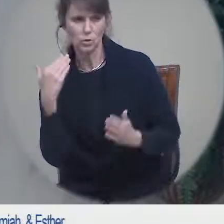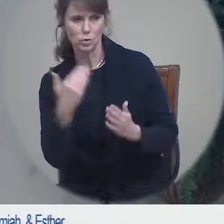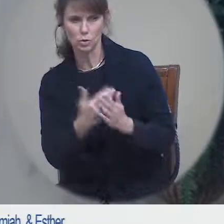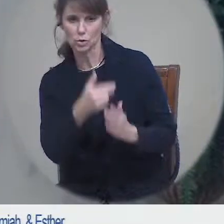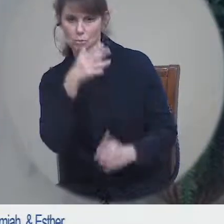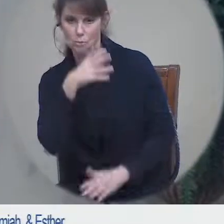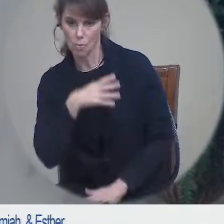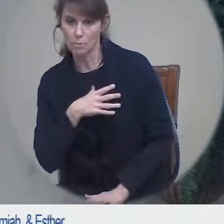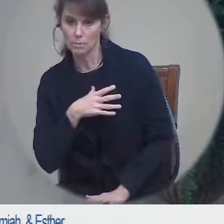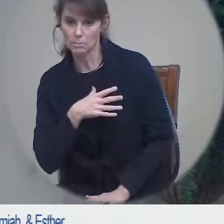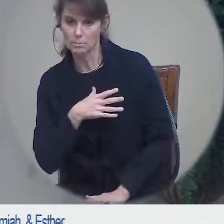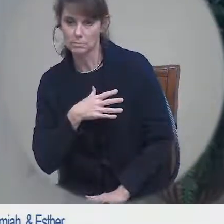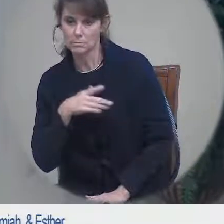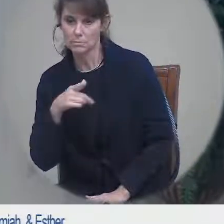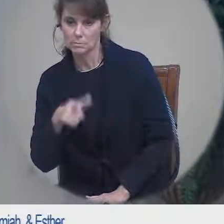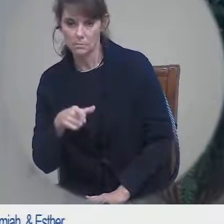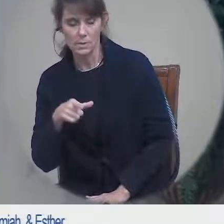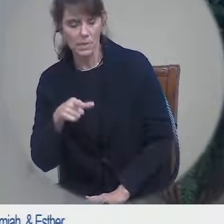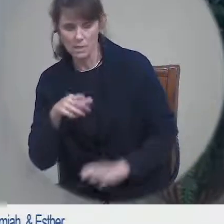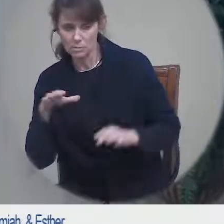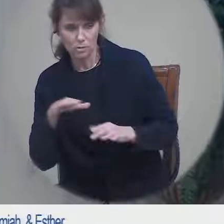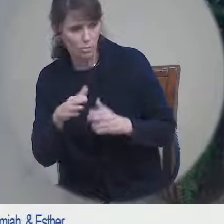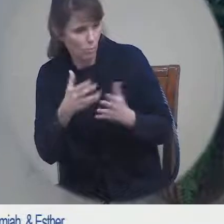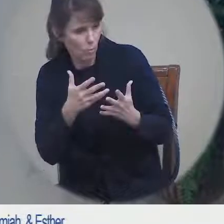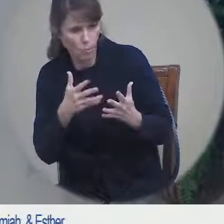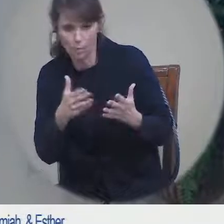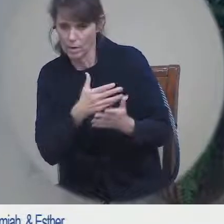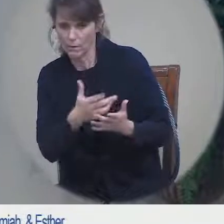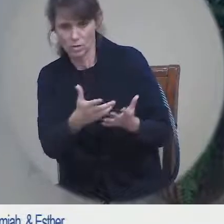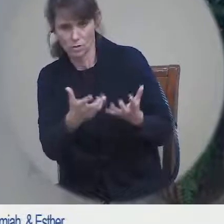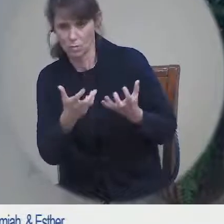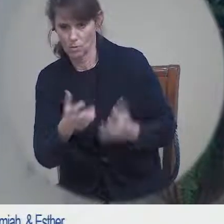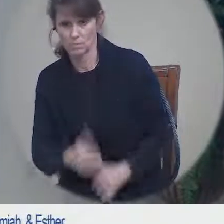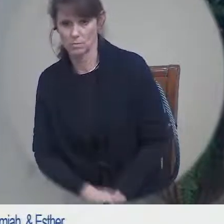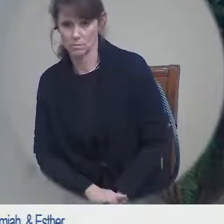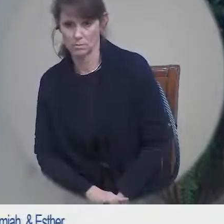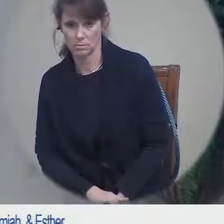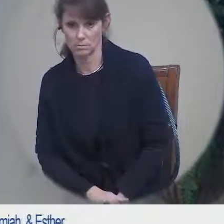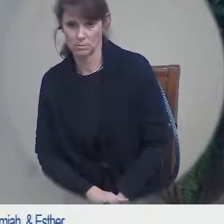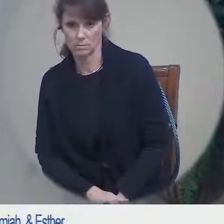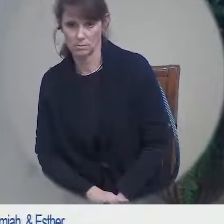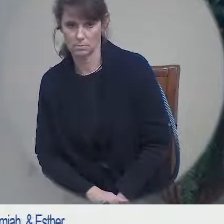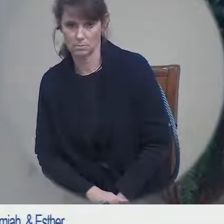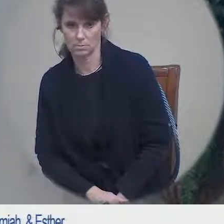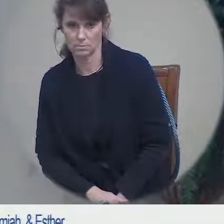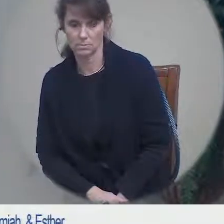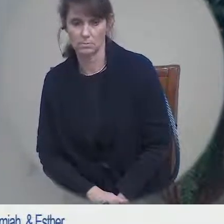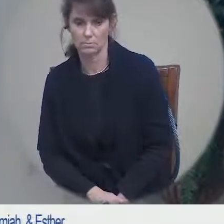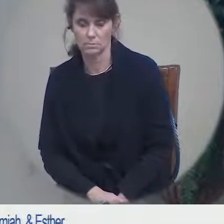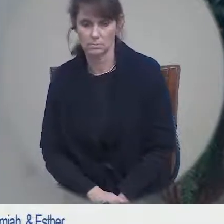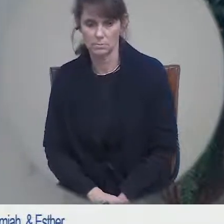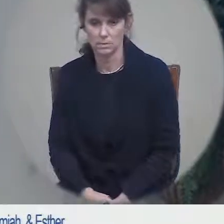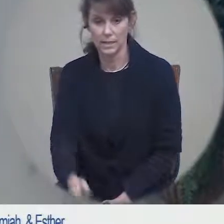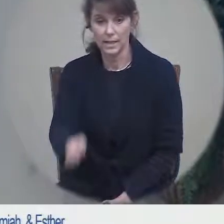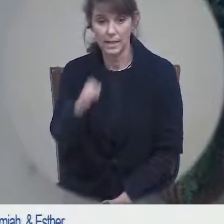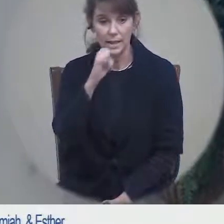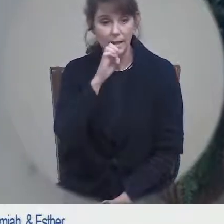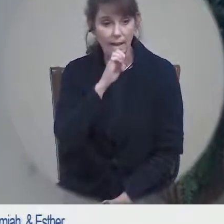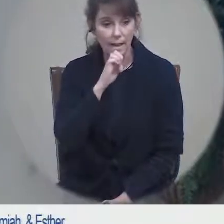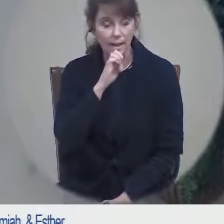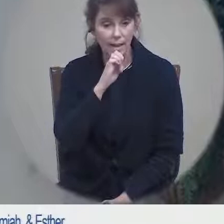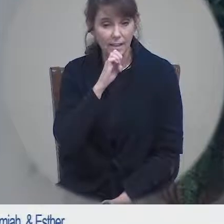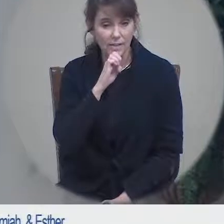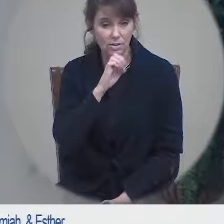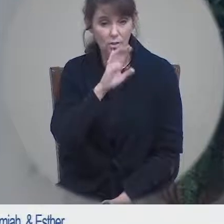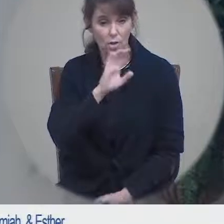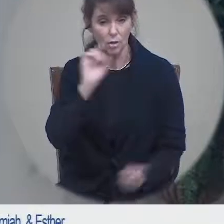when she chooses her words wisely. I think in some ways for Esther, the turning point for Esther is really chapter